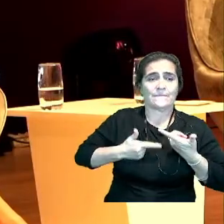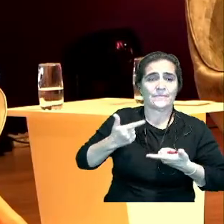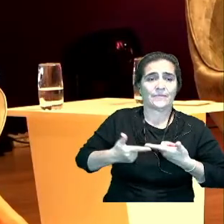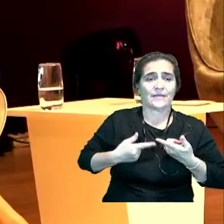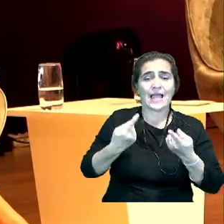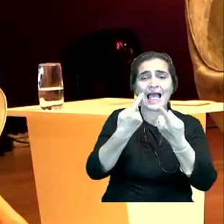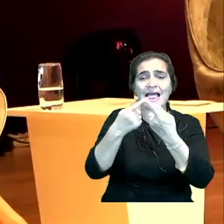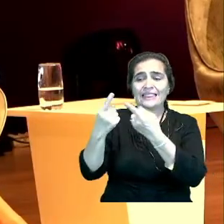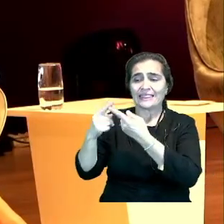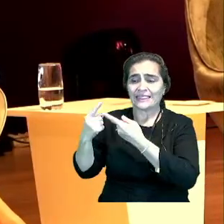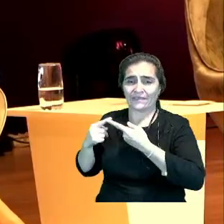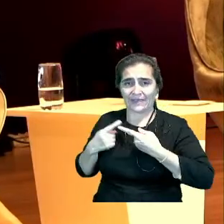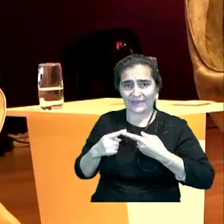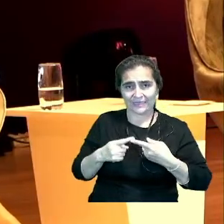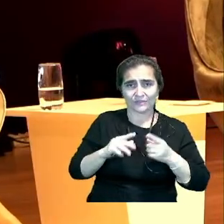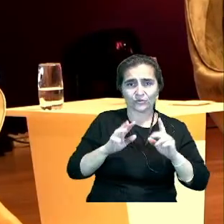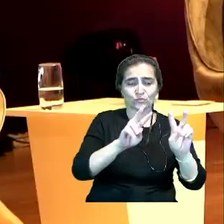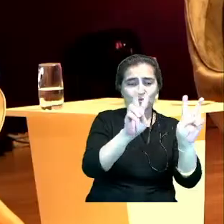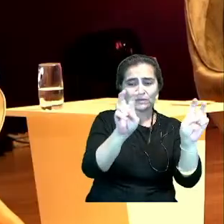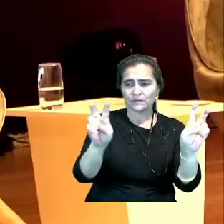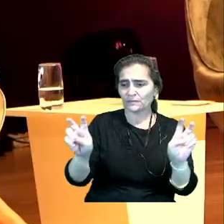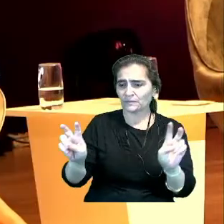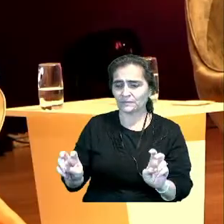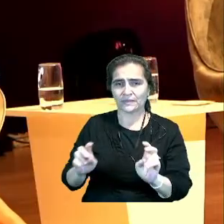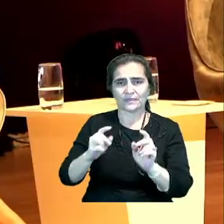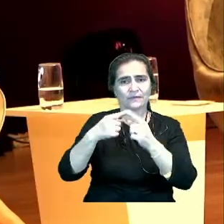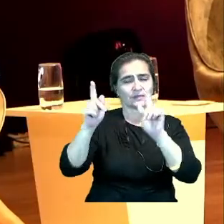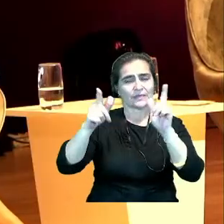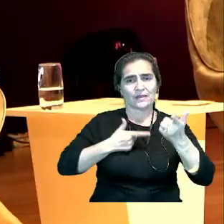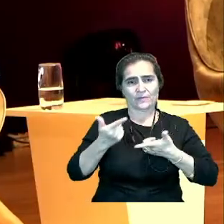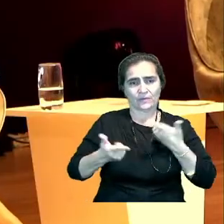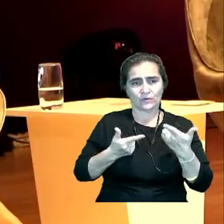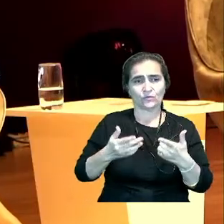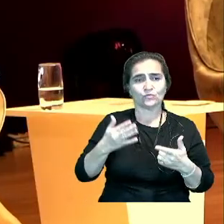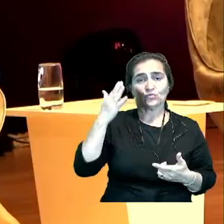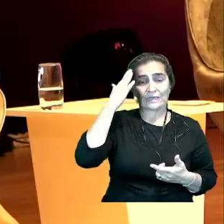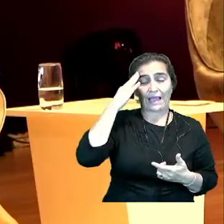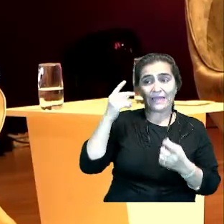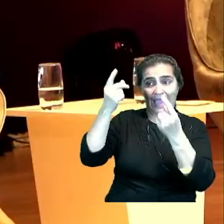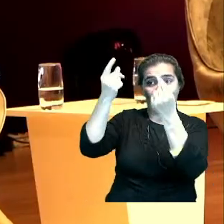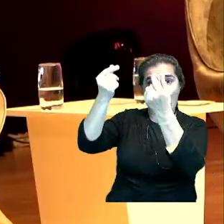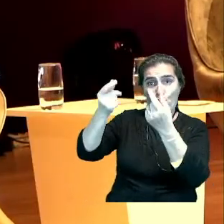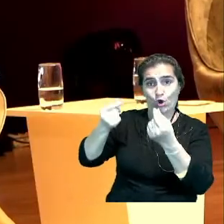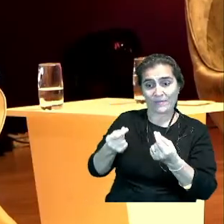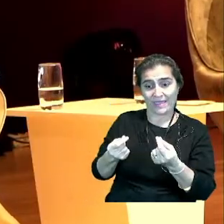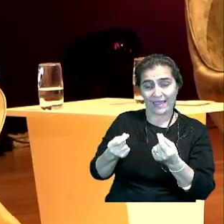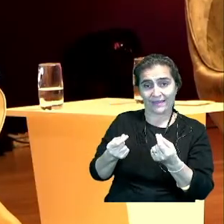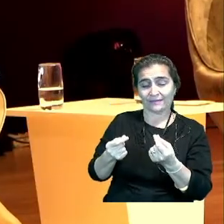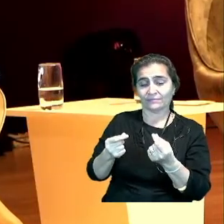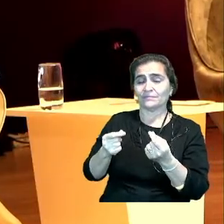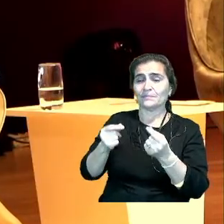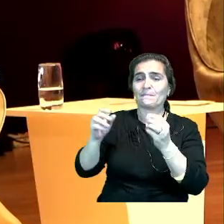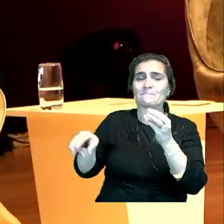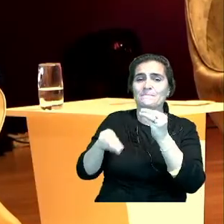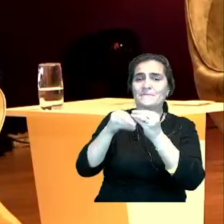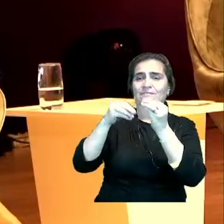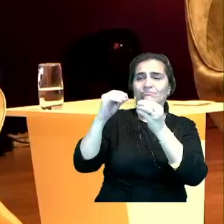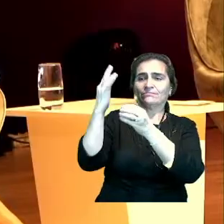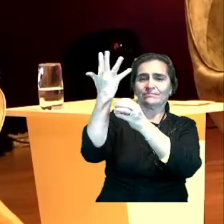we are entrepreneurs in different activities, and the creative industry